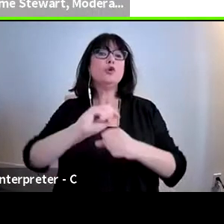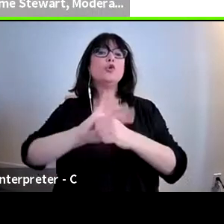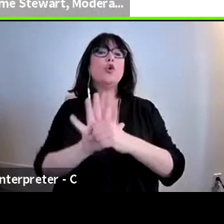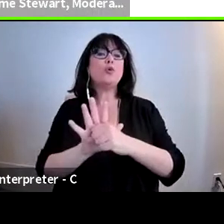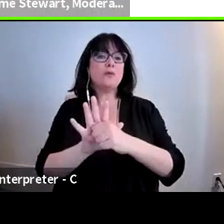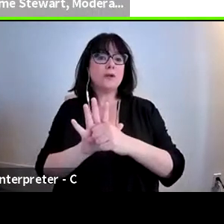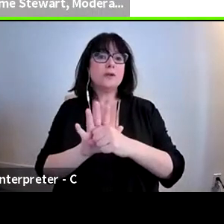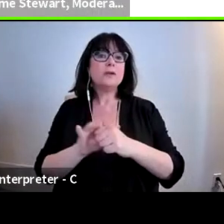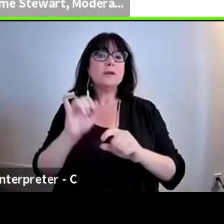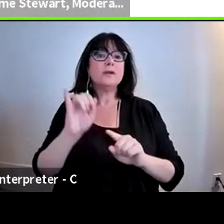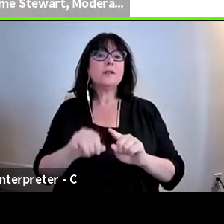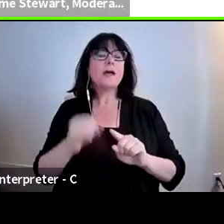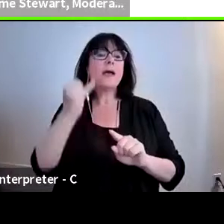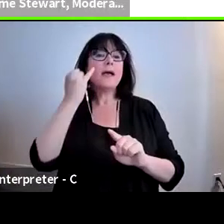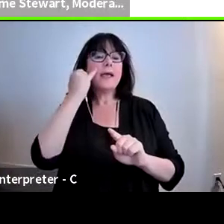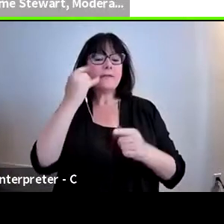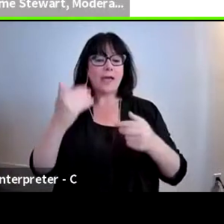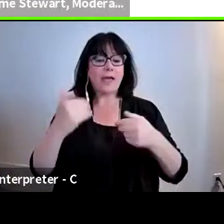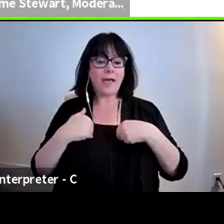a breakout?